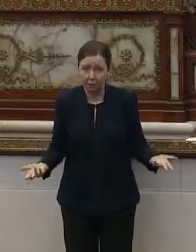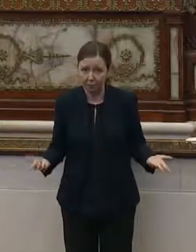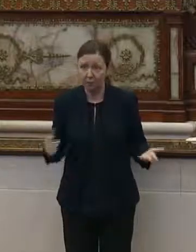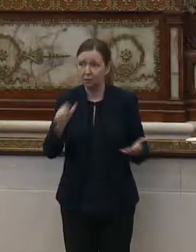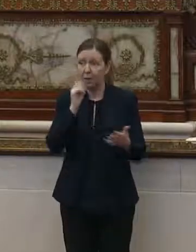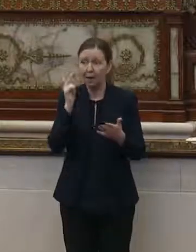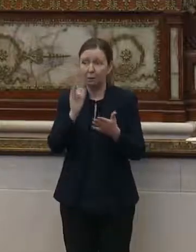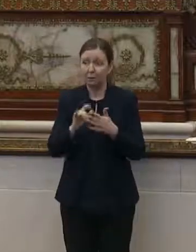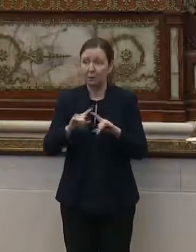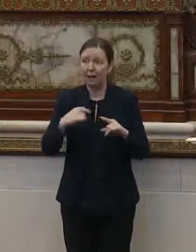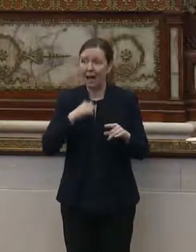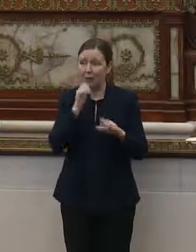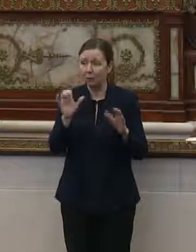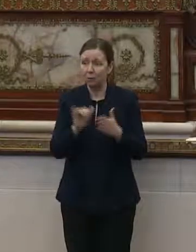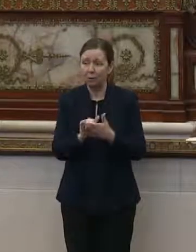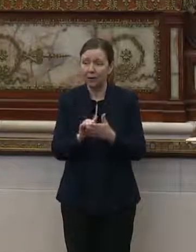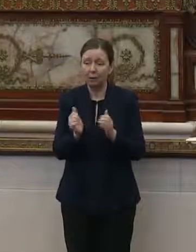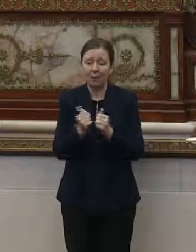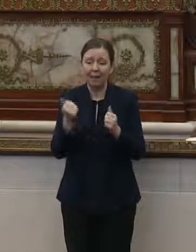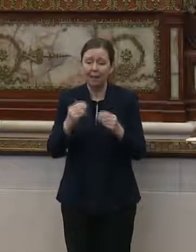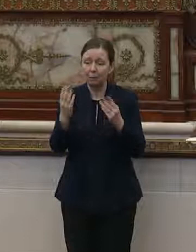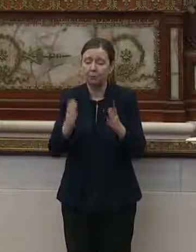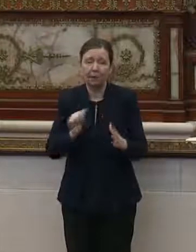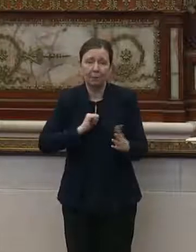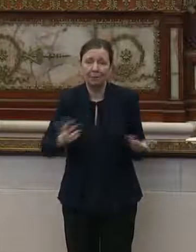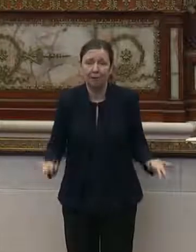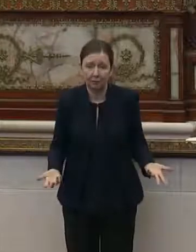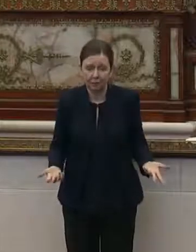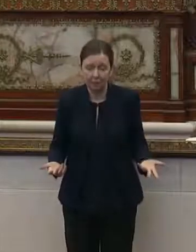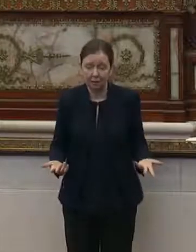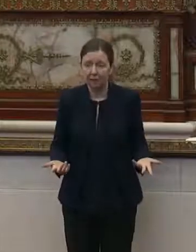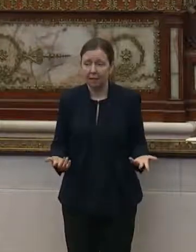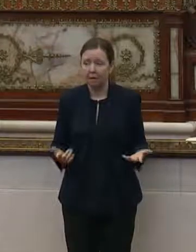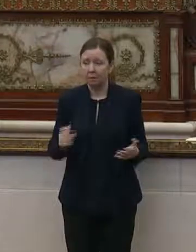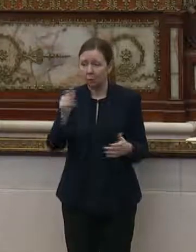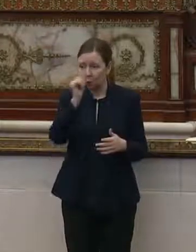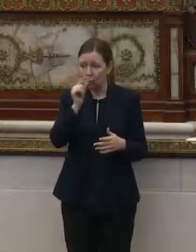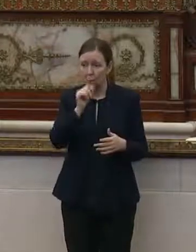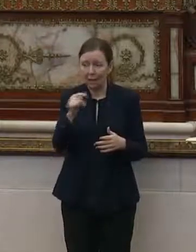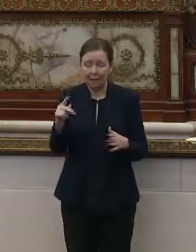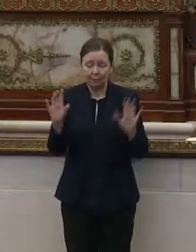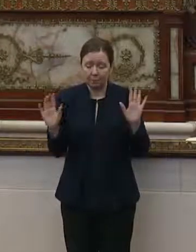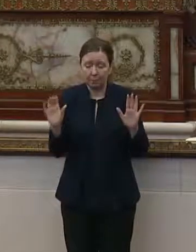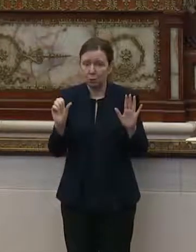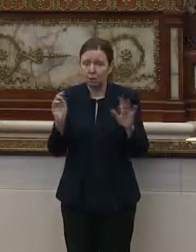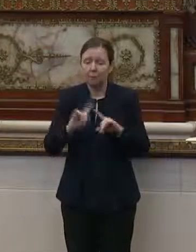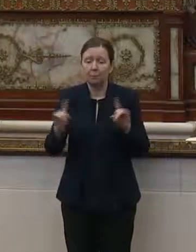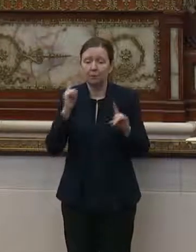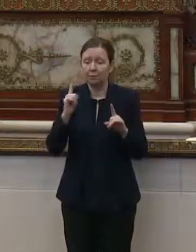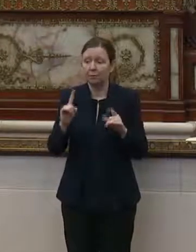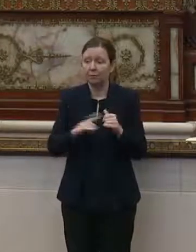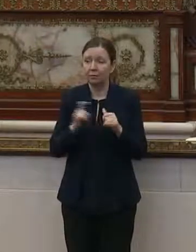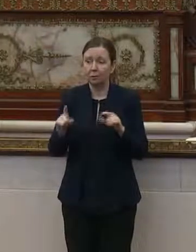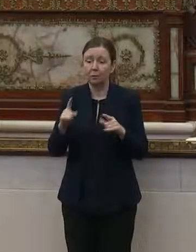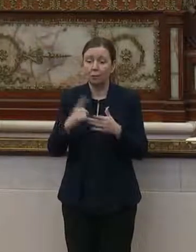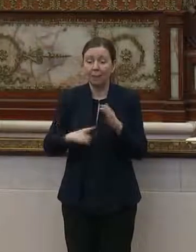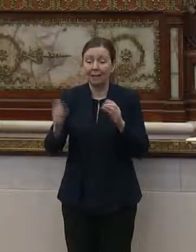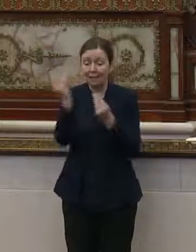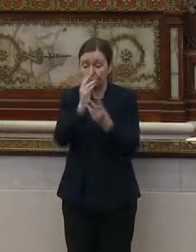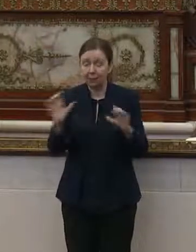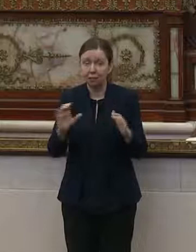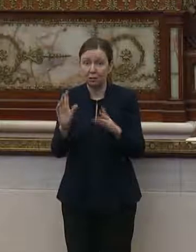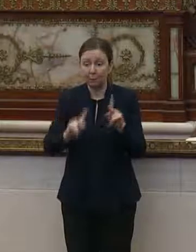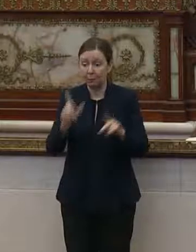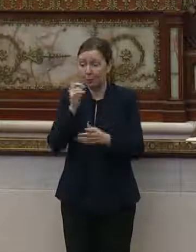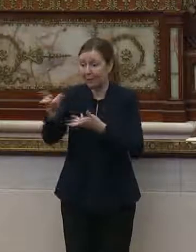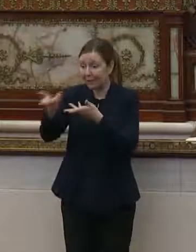that thing. But I don't do that. But with any provider, check them on Google or social media. But as far as the question, what information did the people